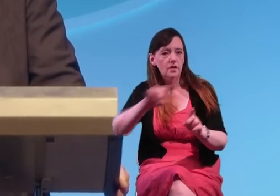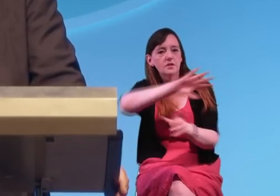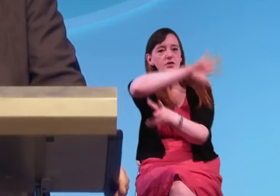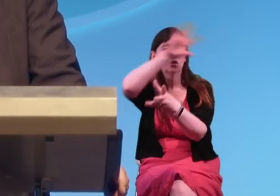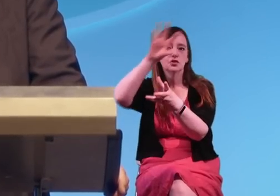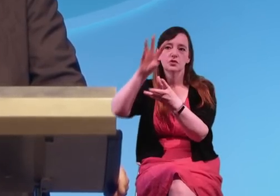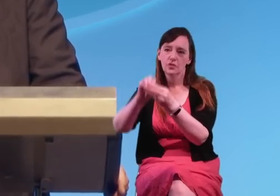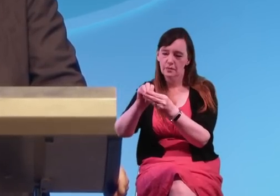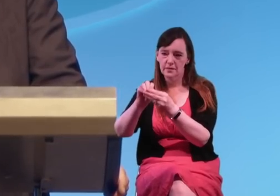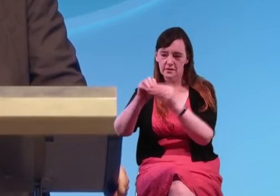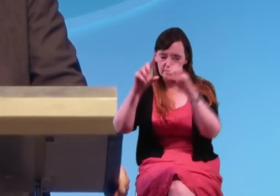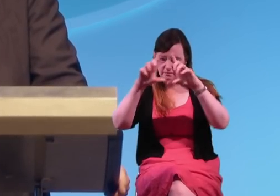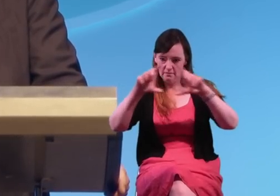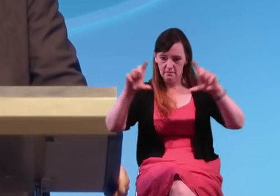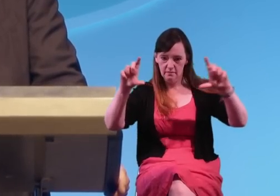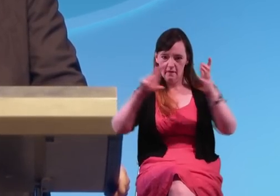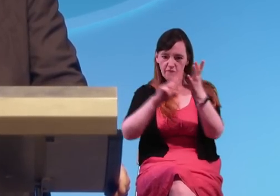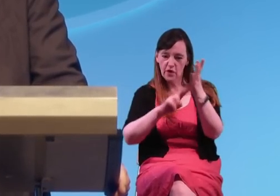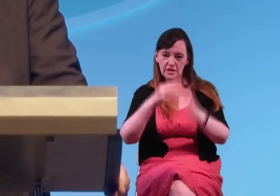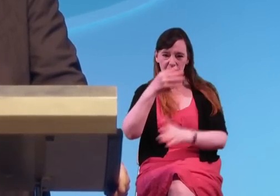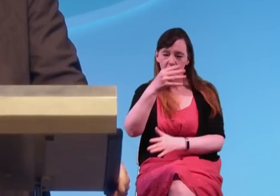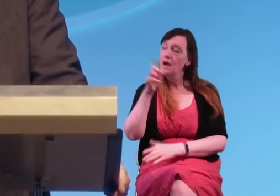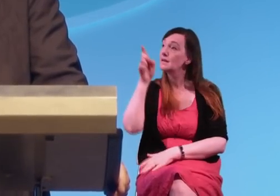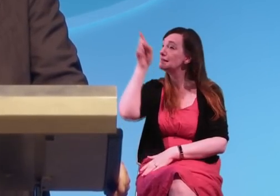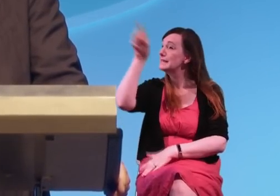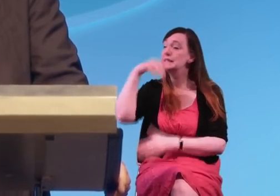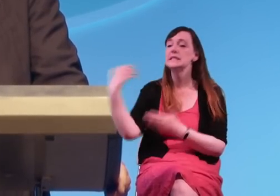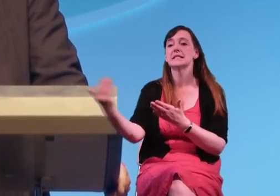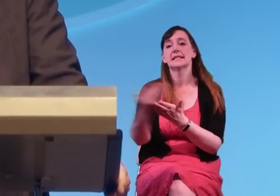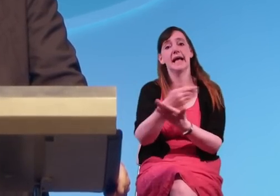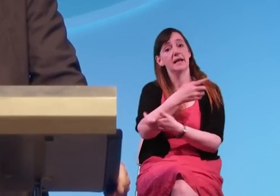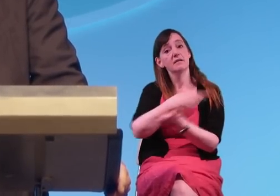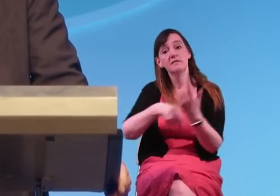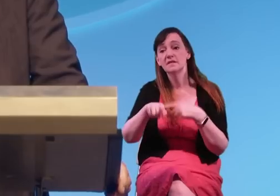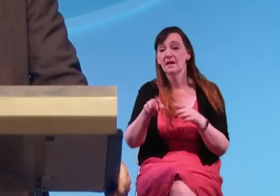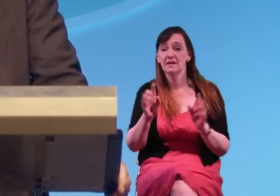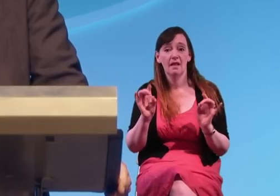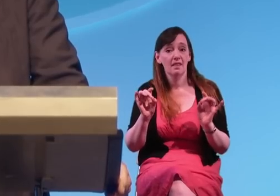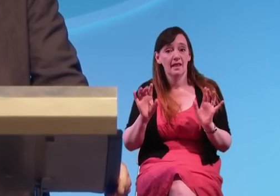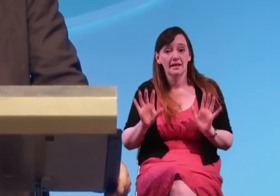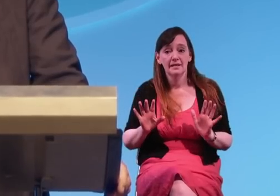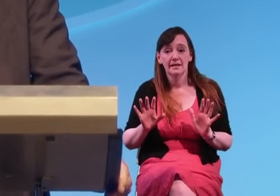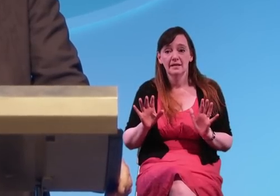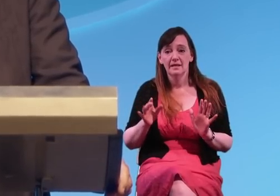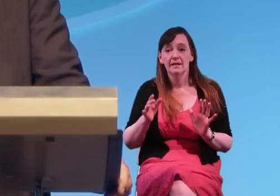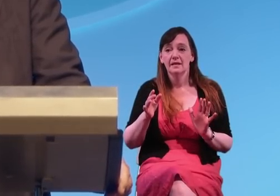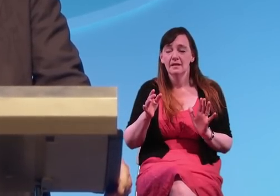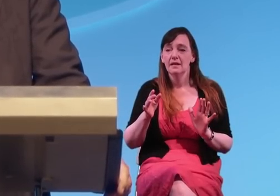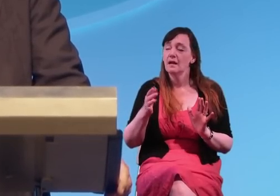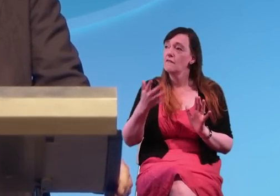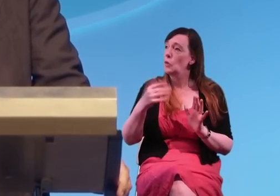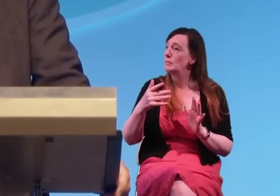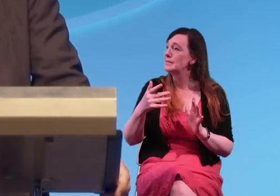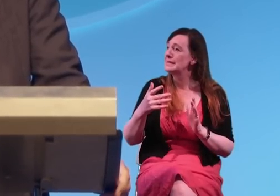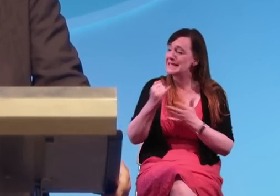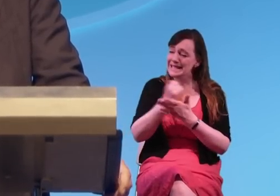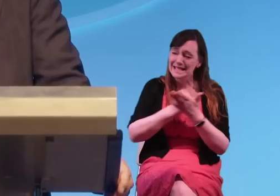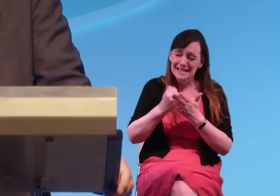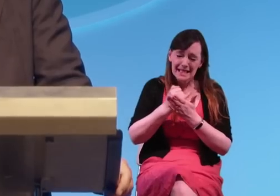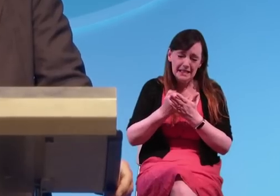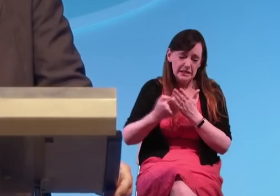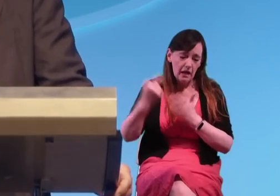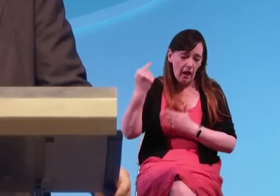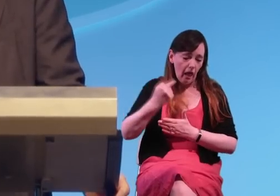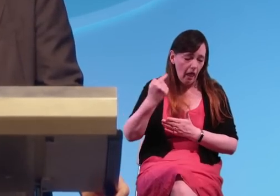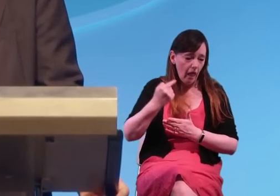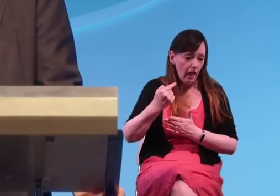us, verse 9. He saved us, as we learned in Sunday school, from sin's penalty. He is saving us